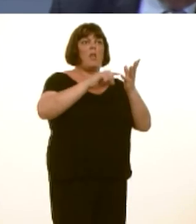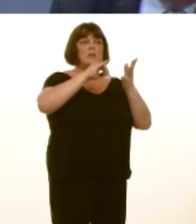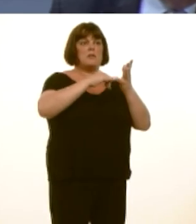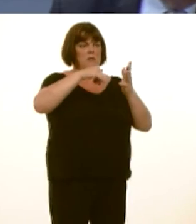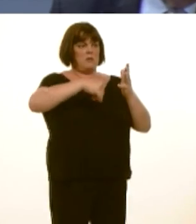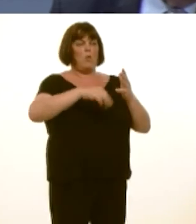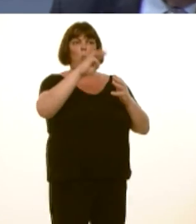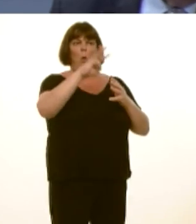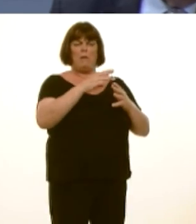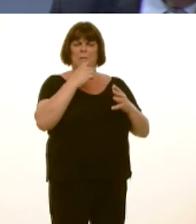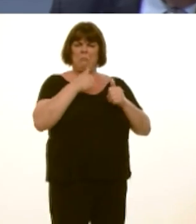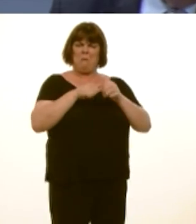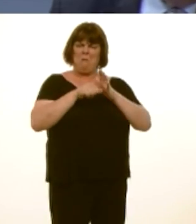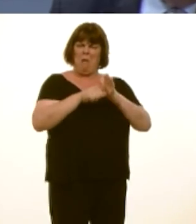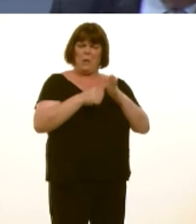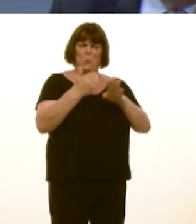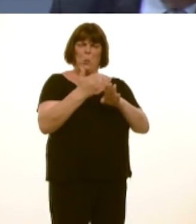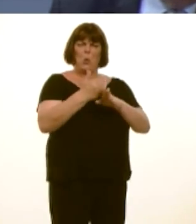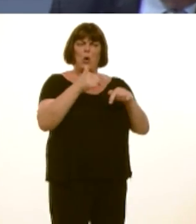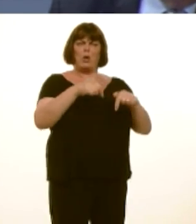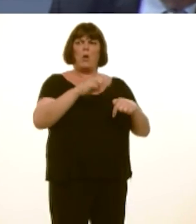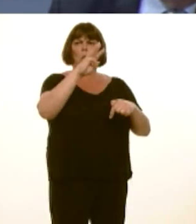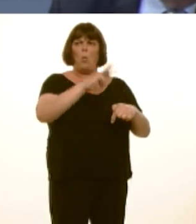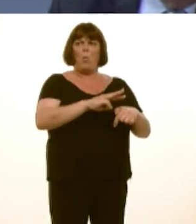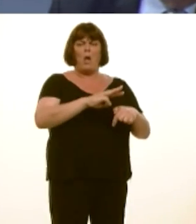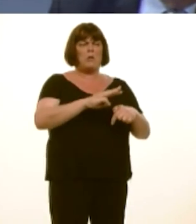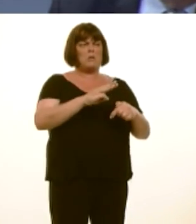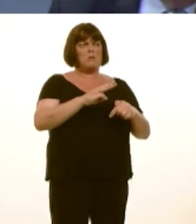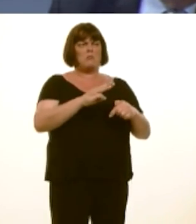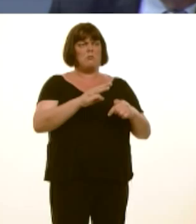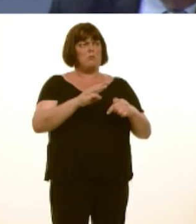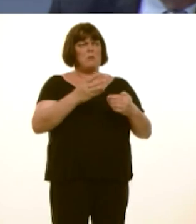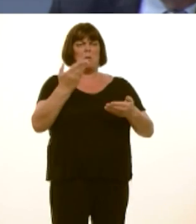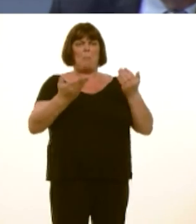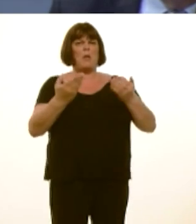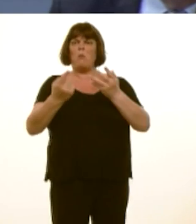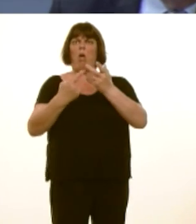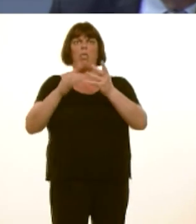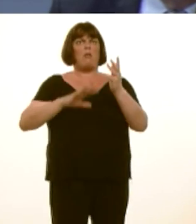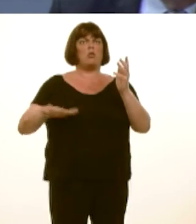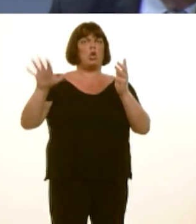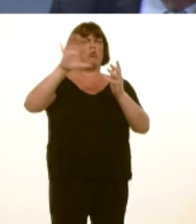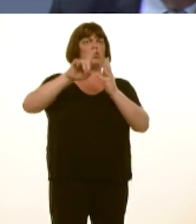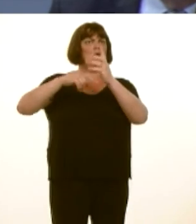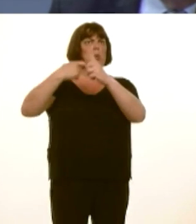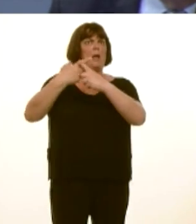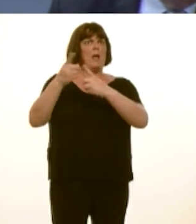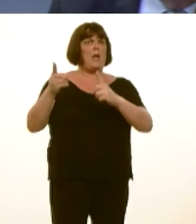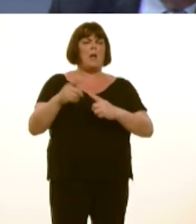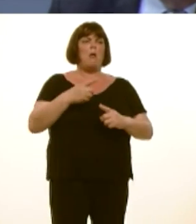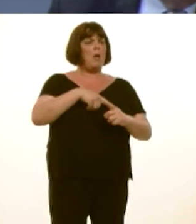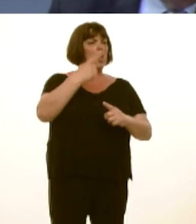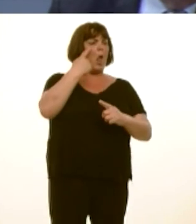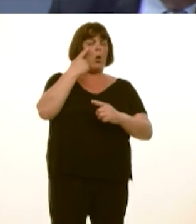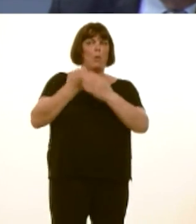do business in Wales than anywhere else in the UK. Will your government look at international lessons we can learn